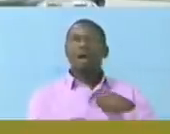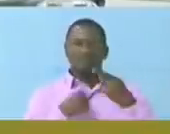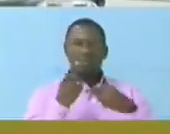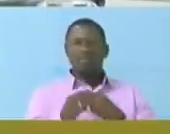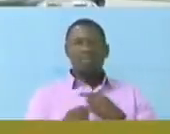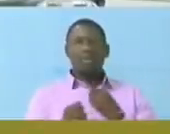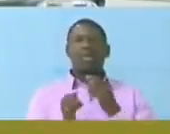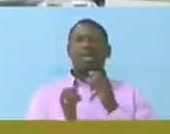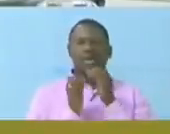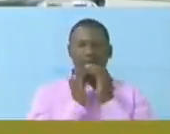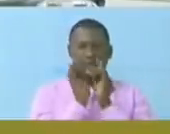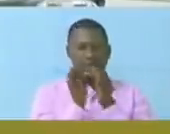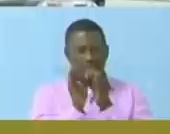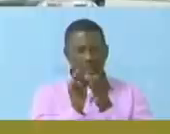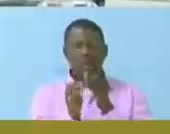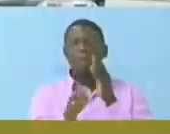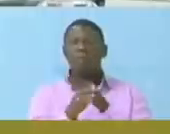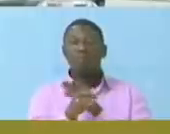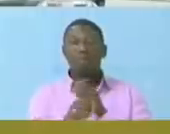come and address them.